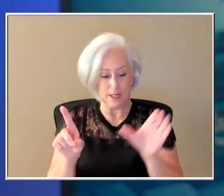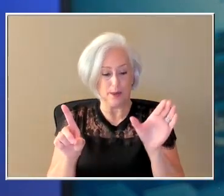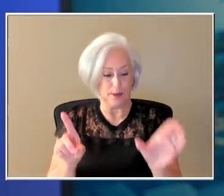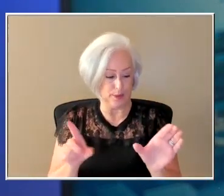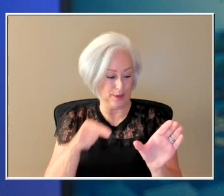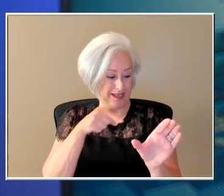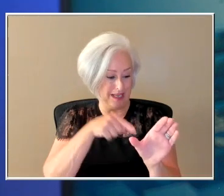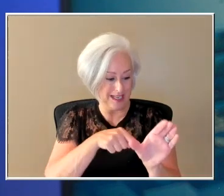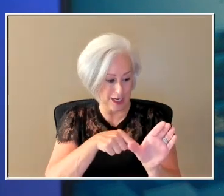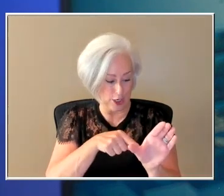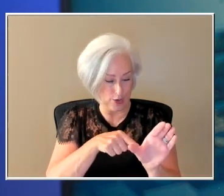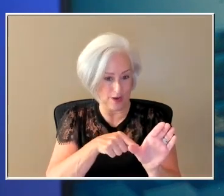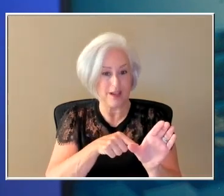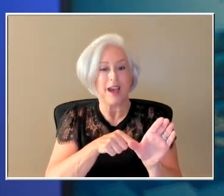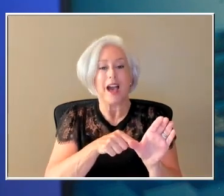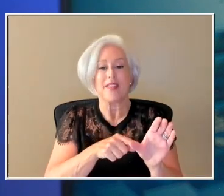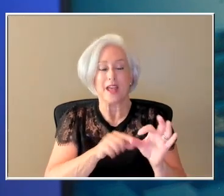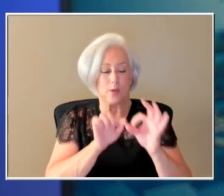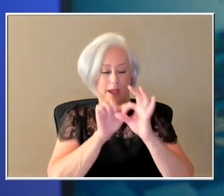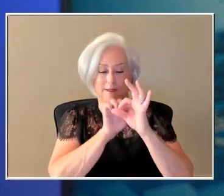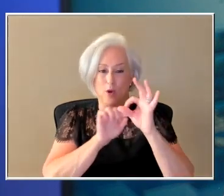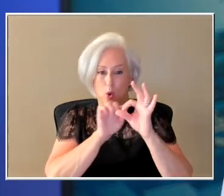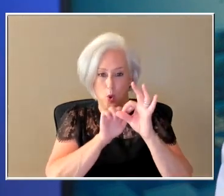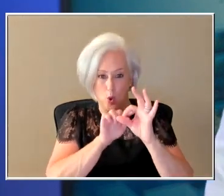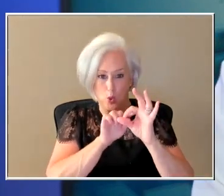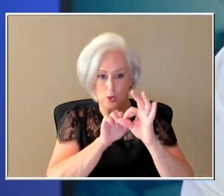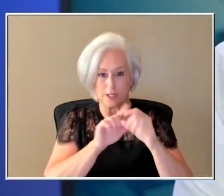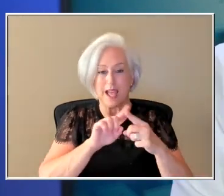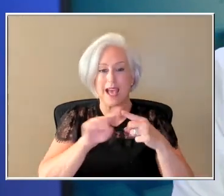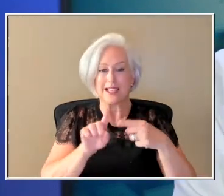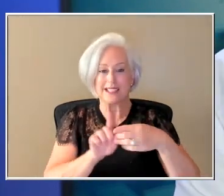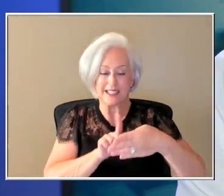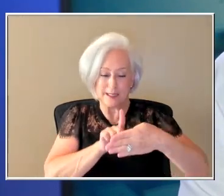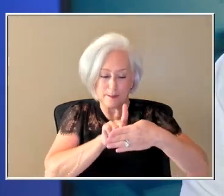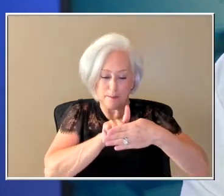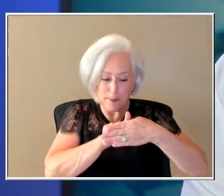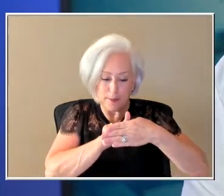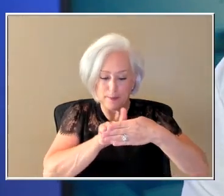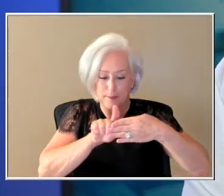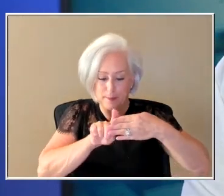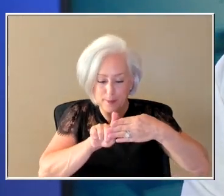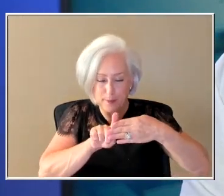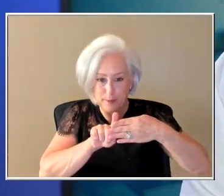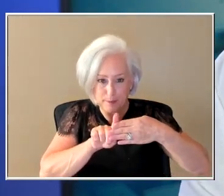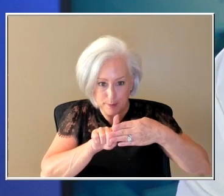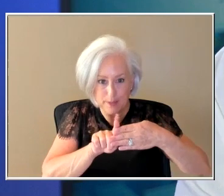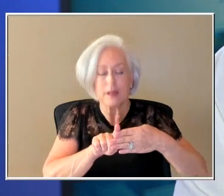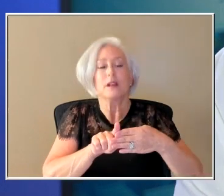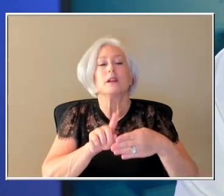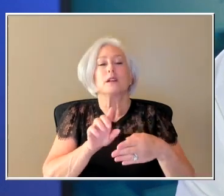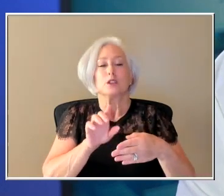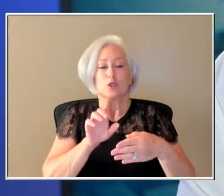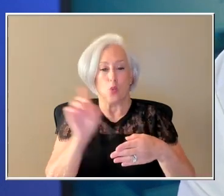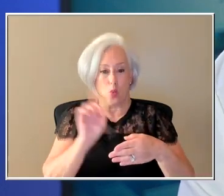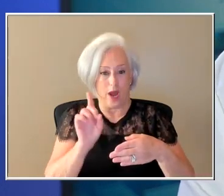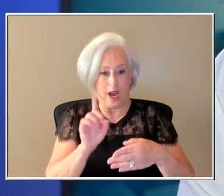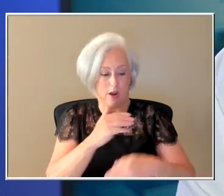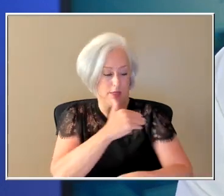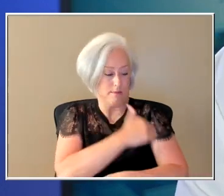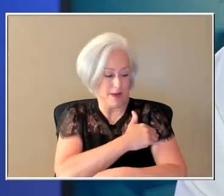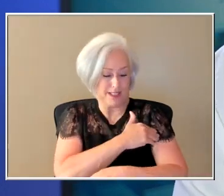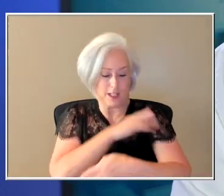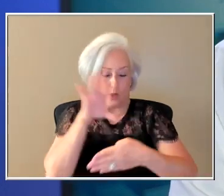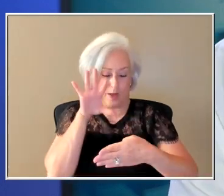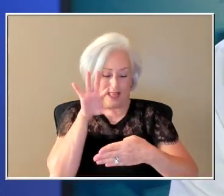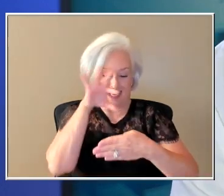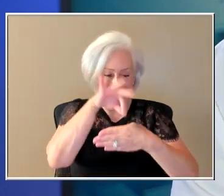muscle. And there's 20 plus muscles that we're reattaching into that scapula and the proximal humerus in order to get it to function. So we recreate